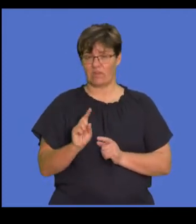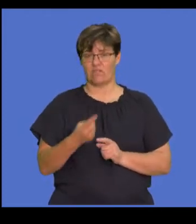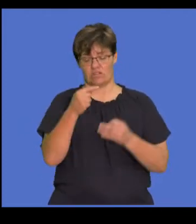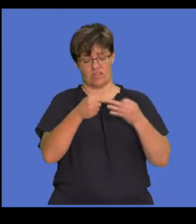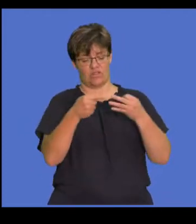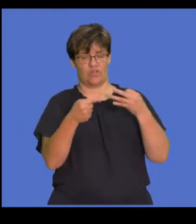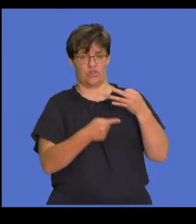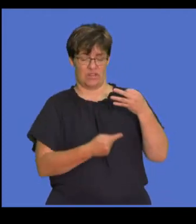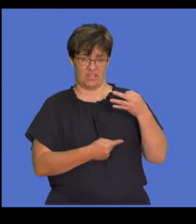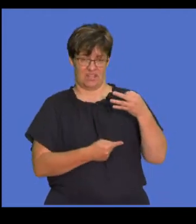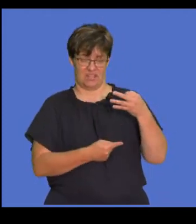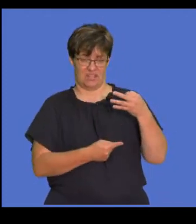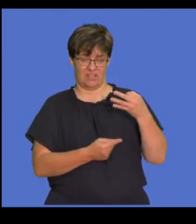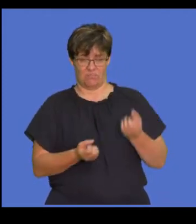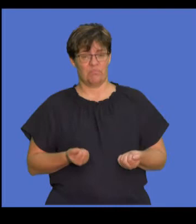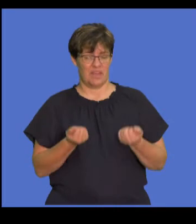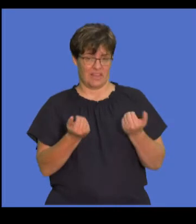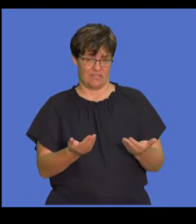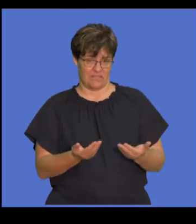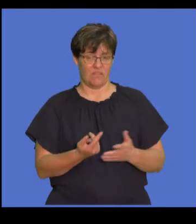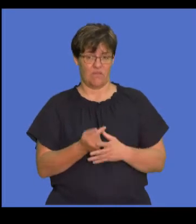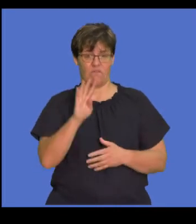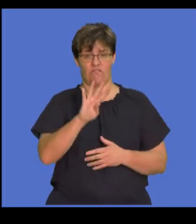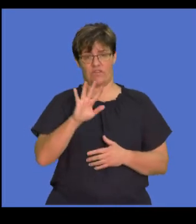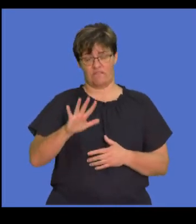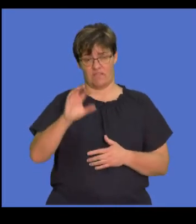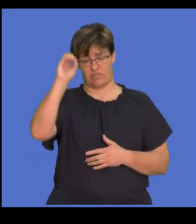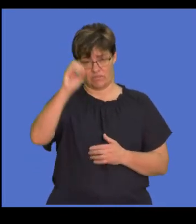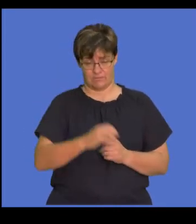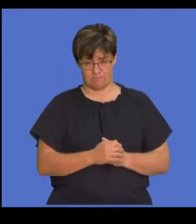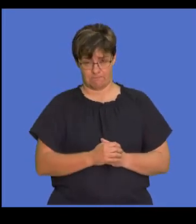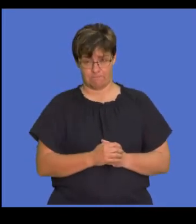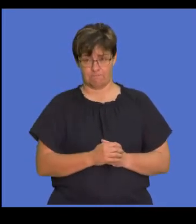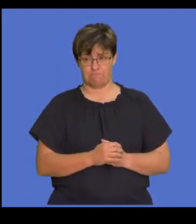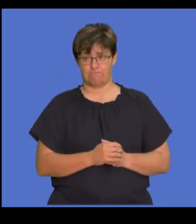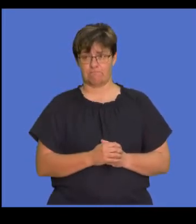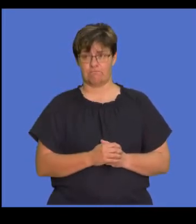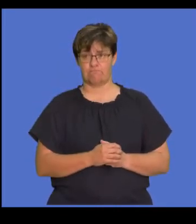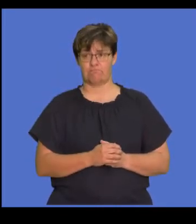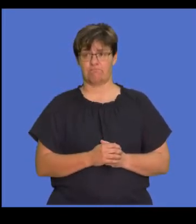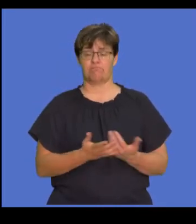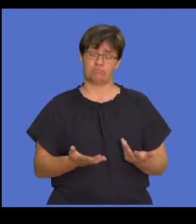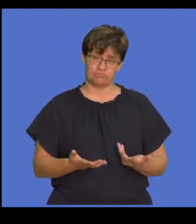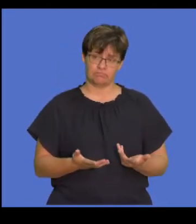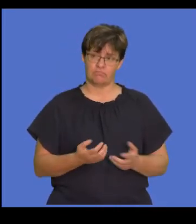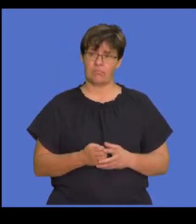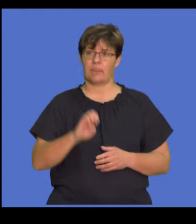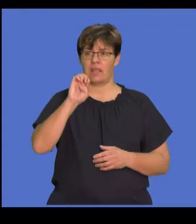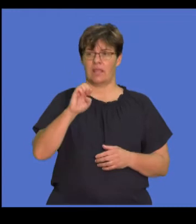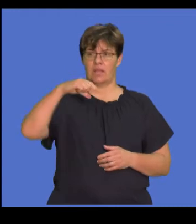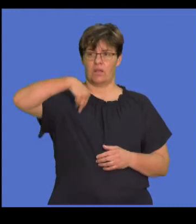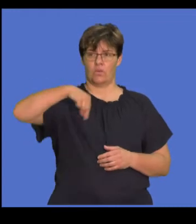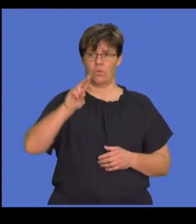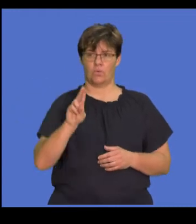the first 3 definitions I can give you of 45 degrees. Now, with an